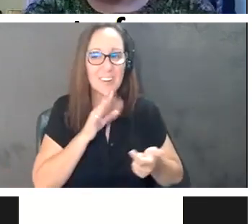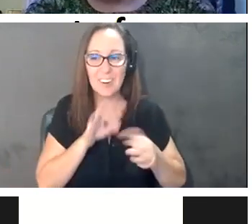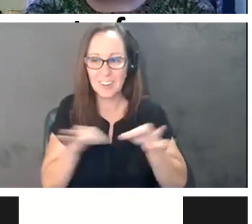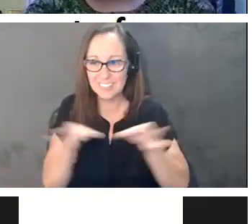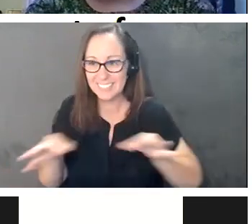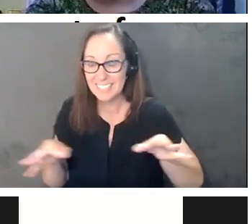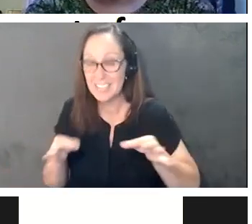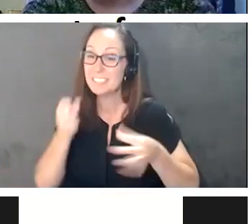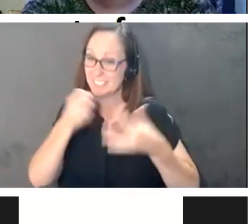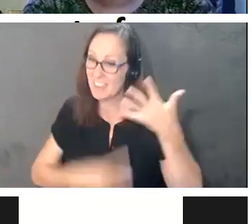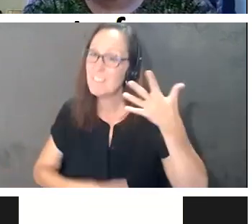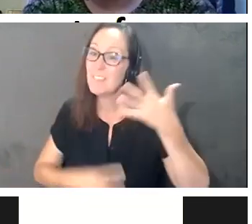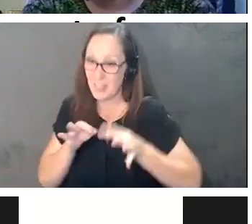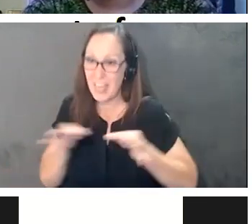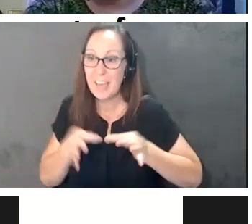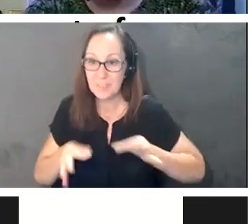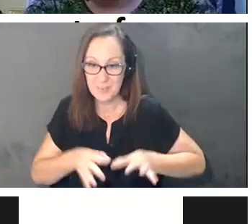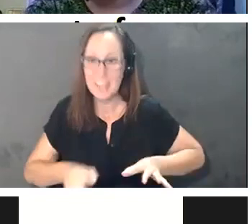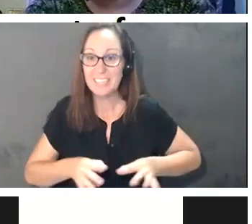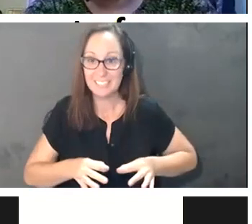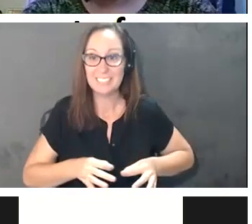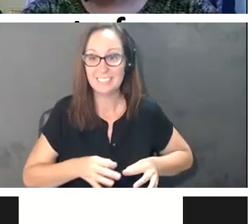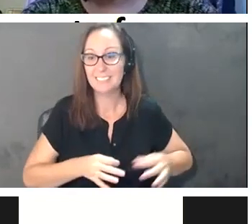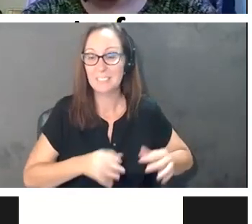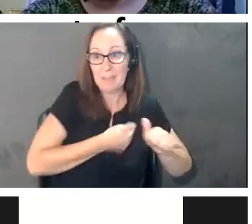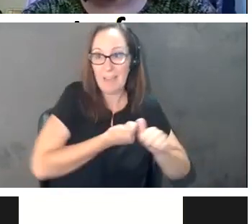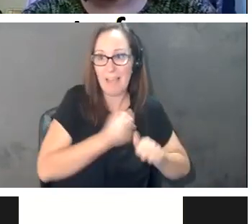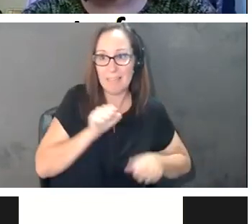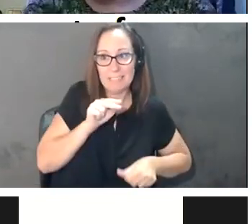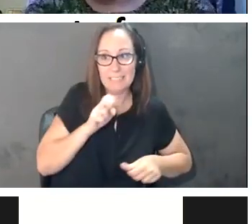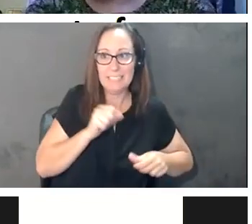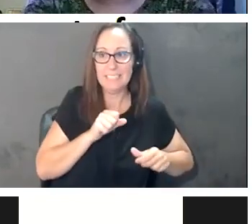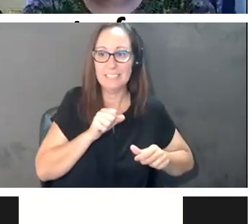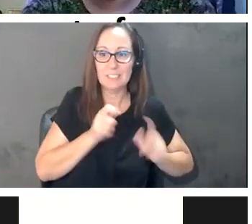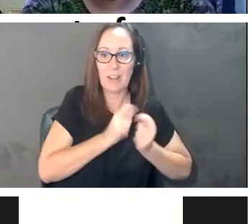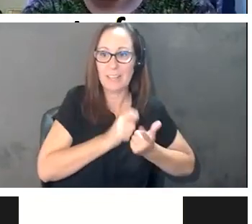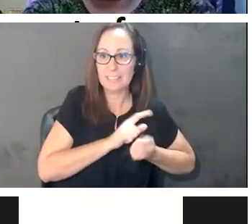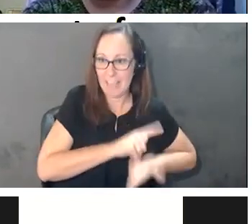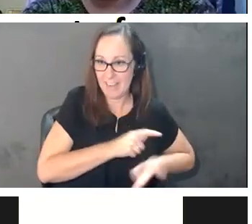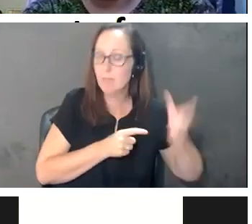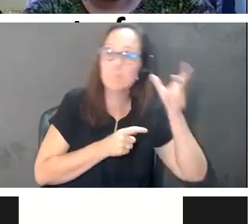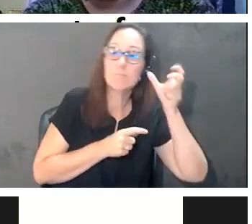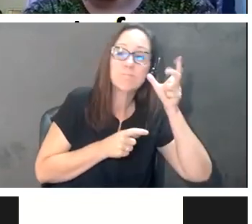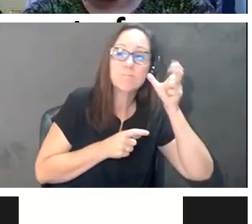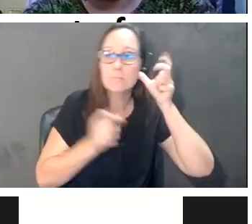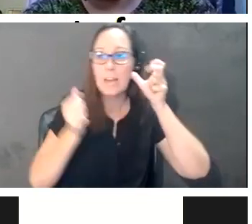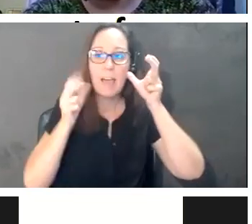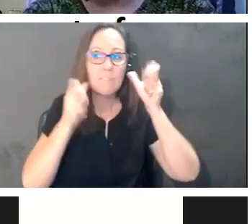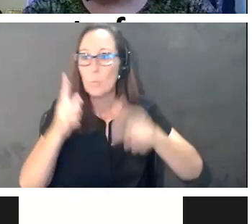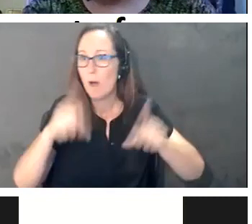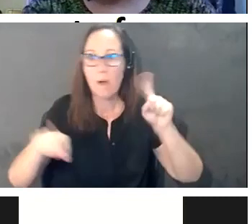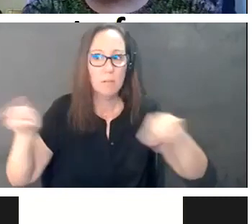an array of languages being translated on the back end for everyone in the community to be able to listen and